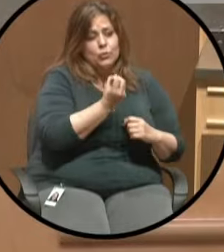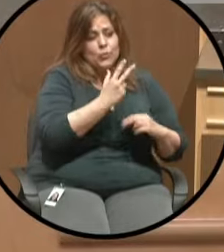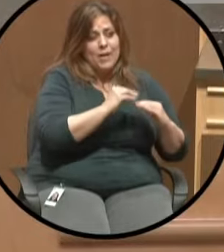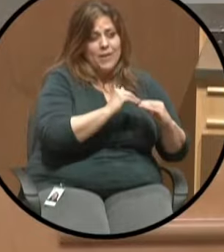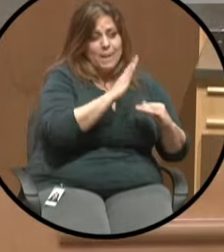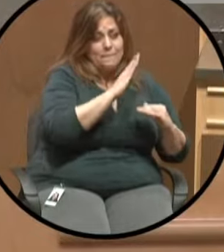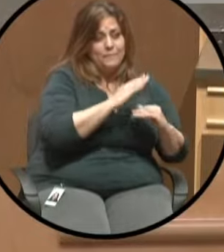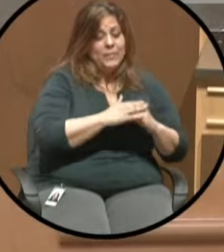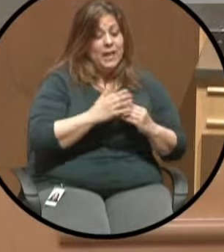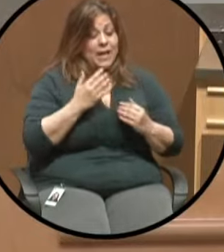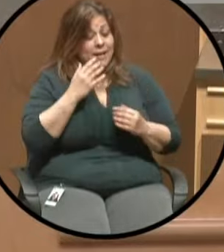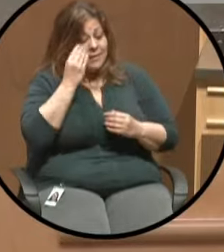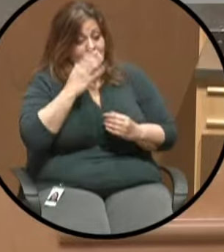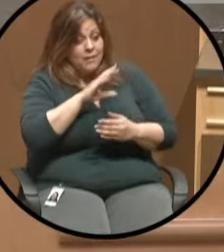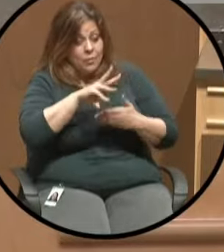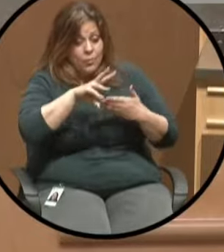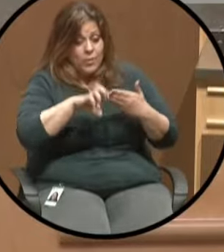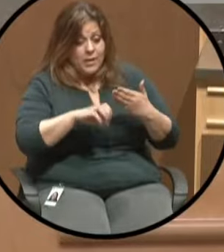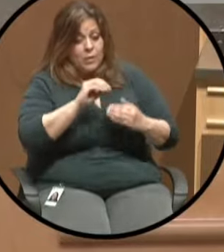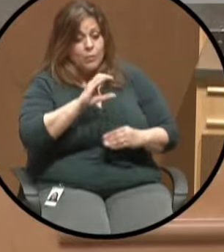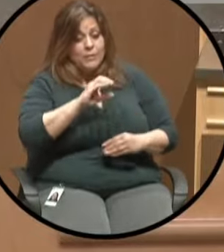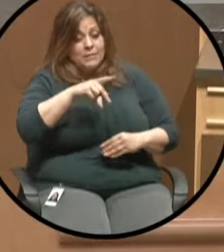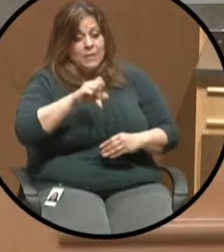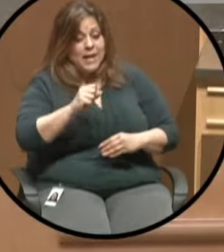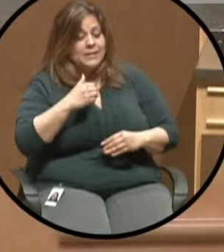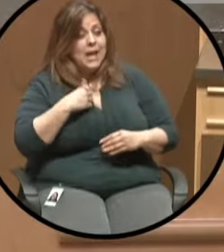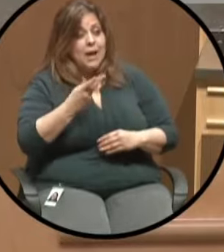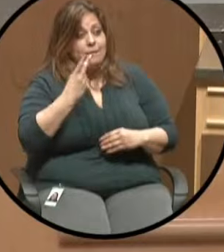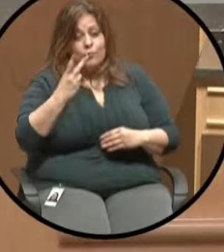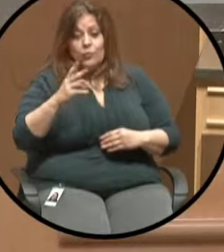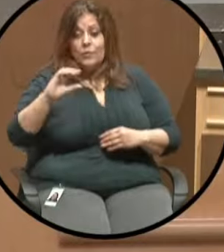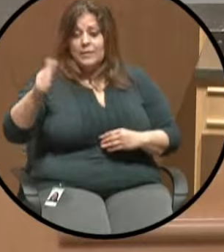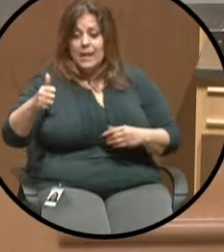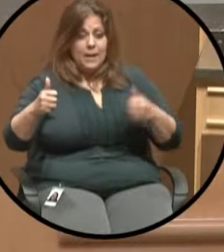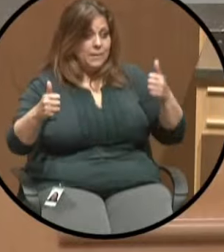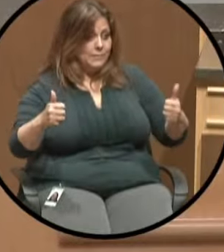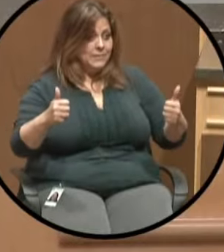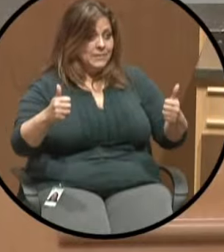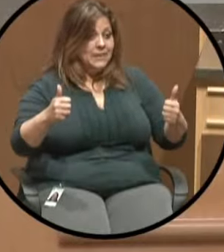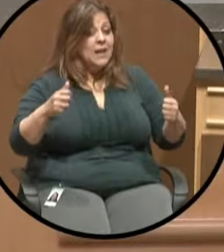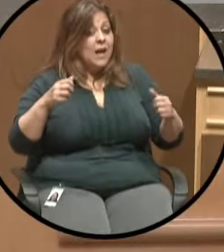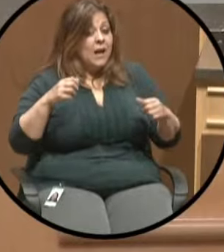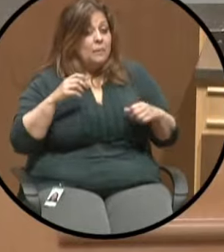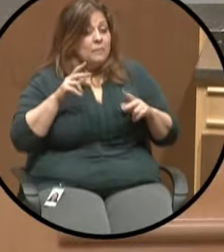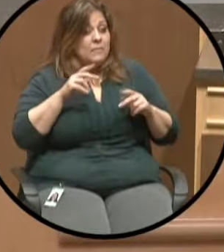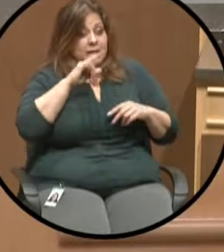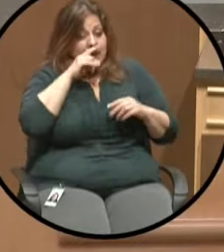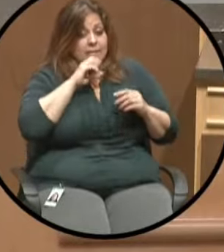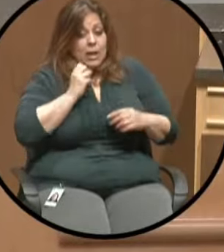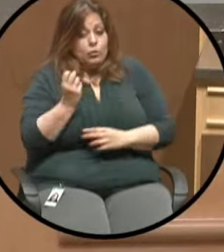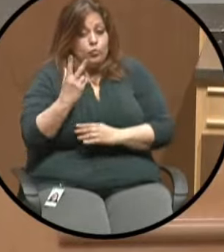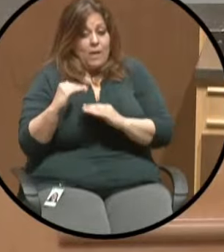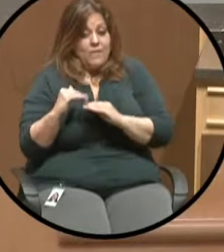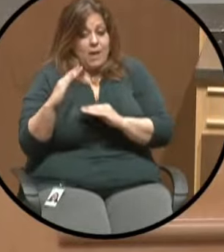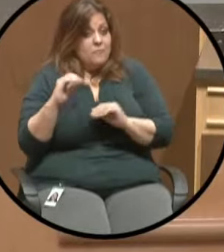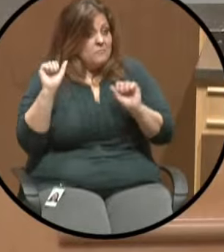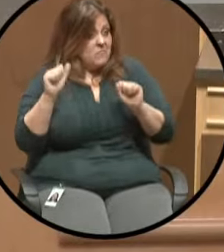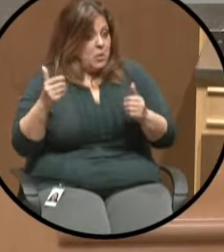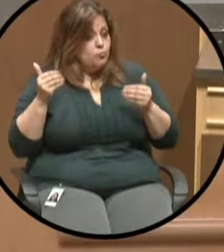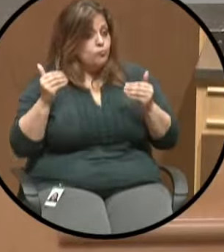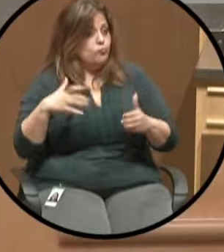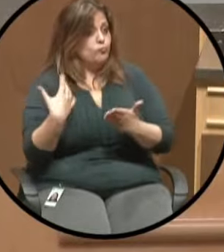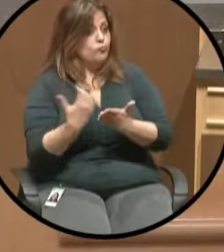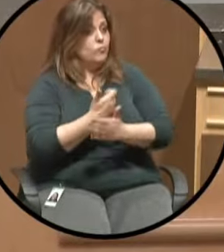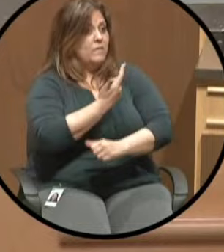And this weekend, OCPS is actually having 2 sites in high schools where 12-year-olds and up can go ahead and get the vaccine so that they'll